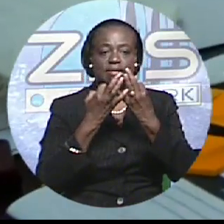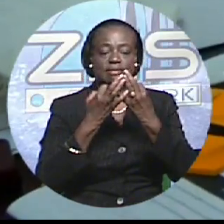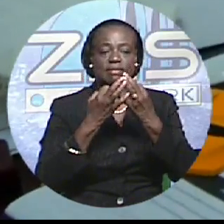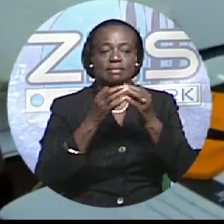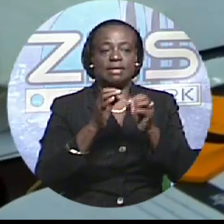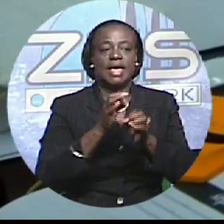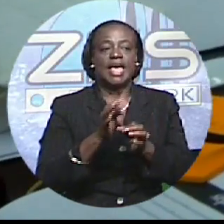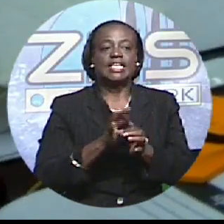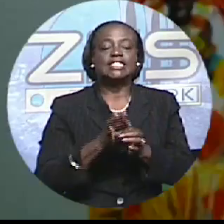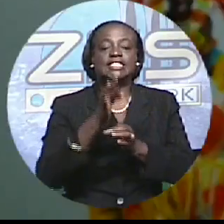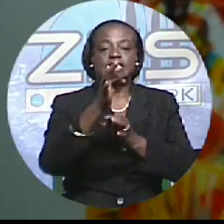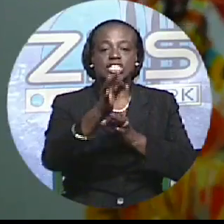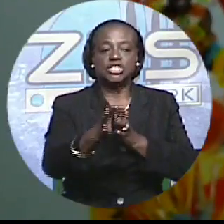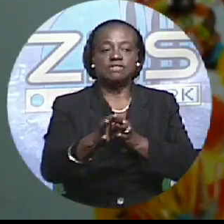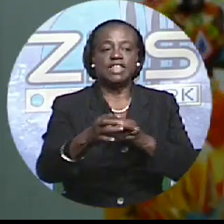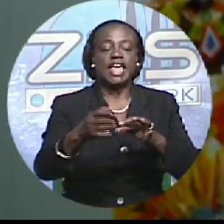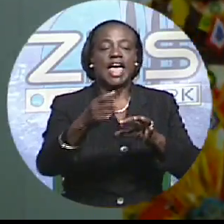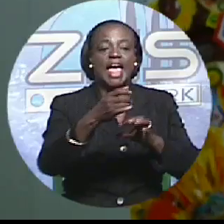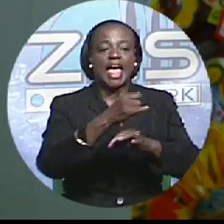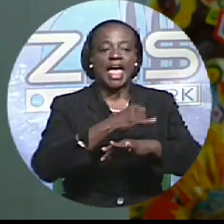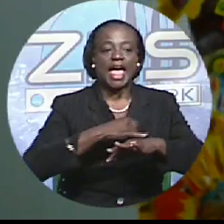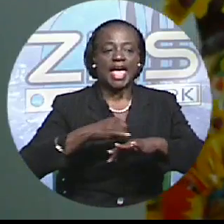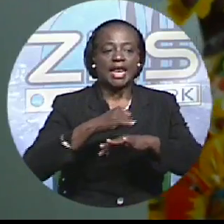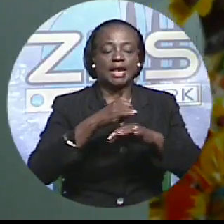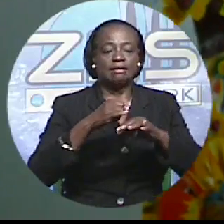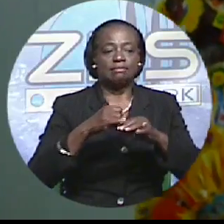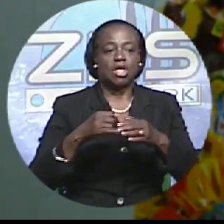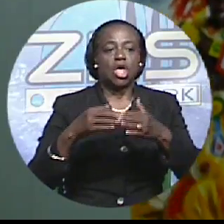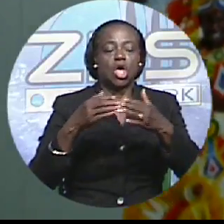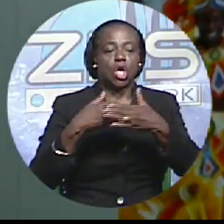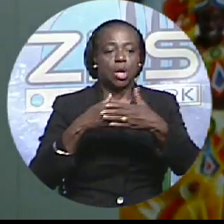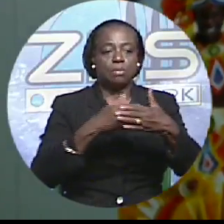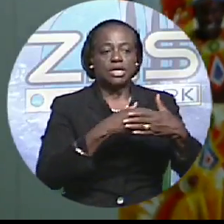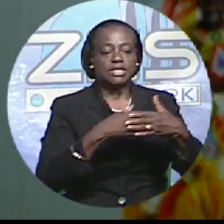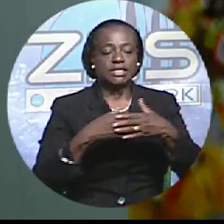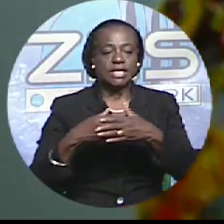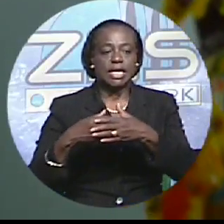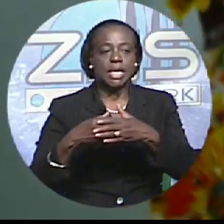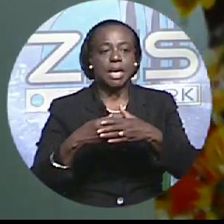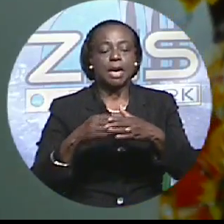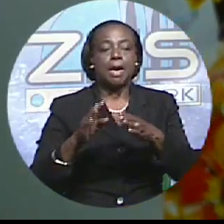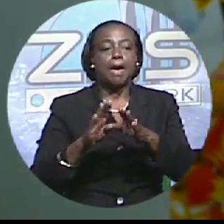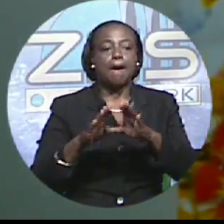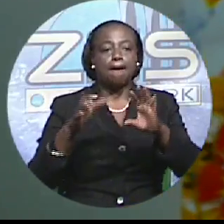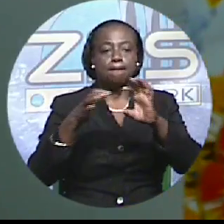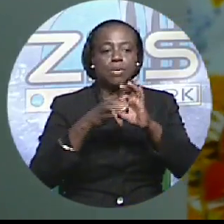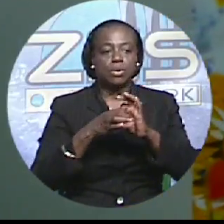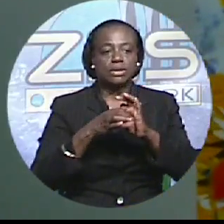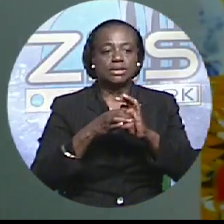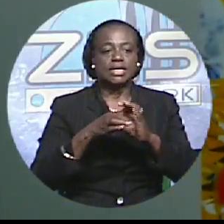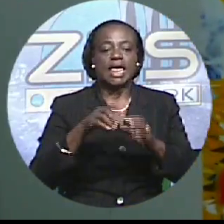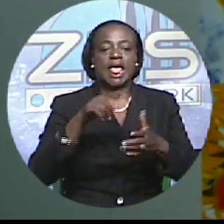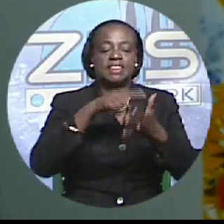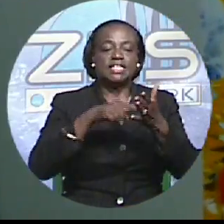community bond. This is the administrator, Reverend Newbold. Your mommy is there?